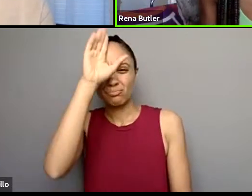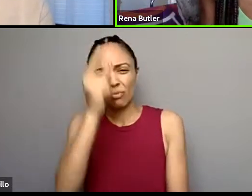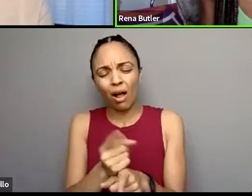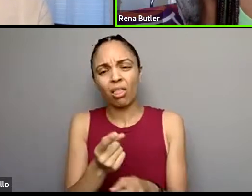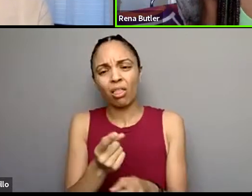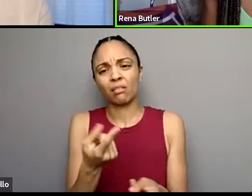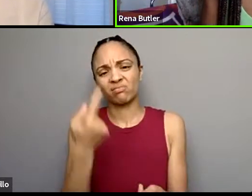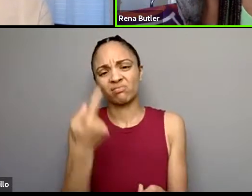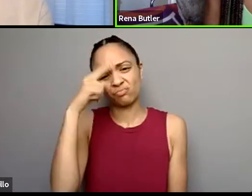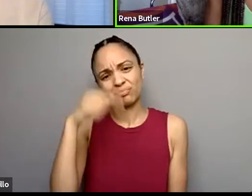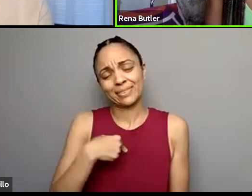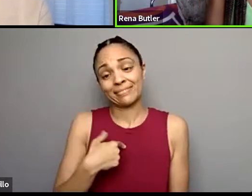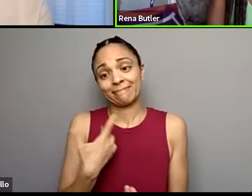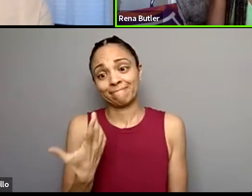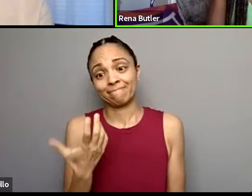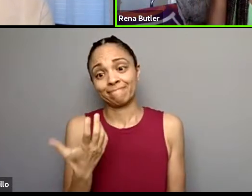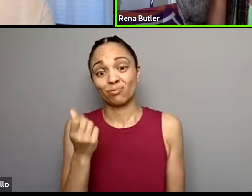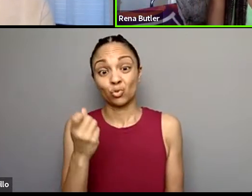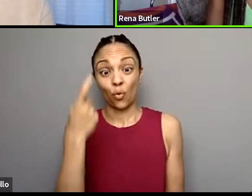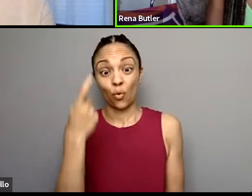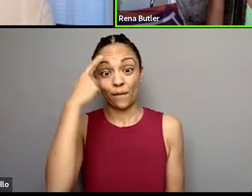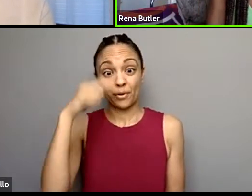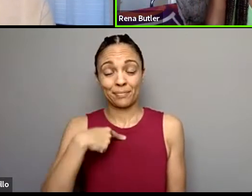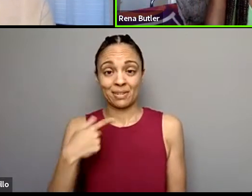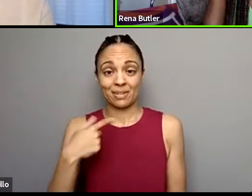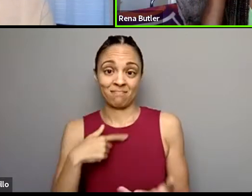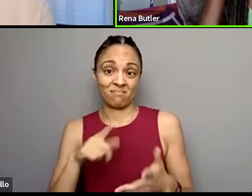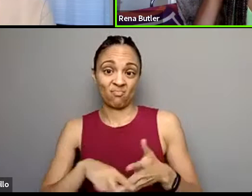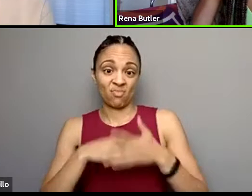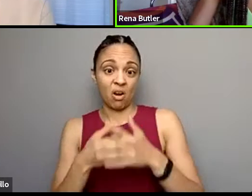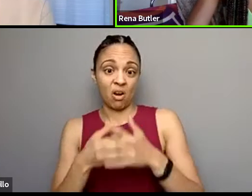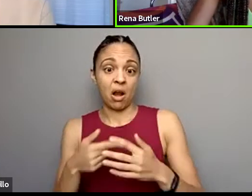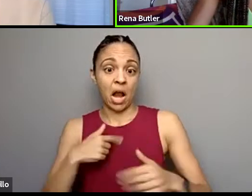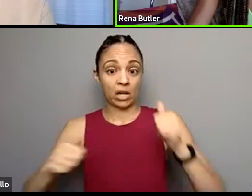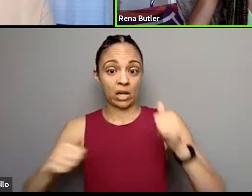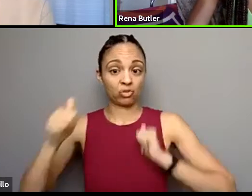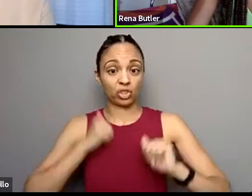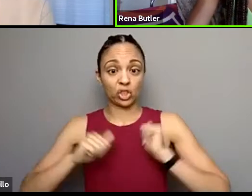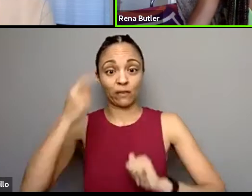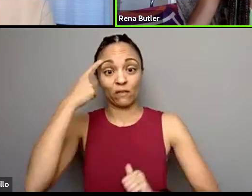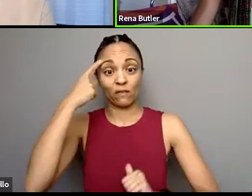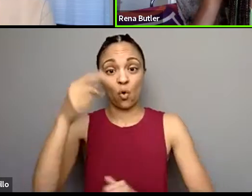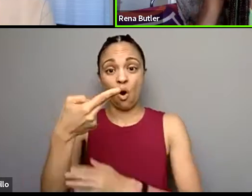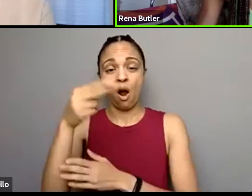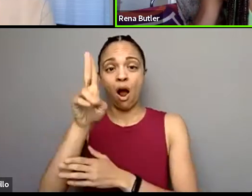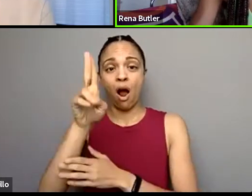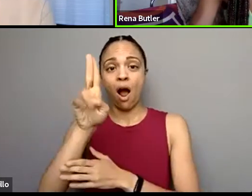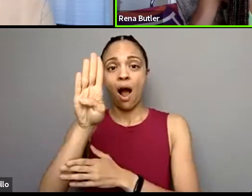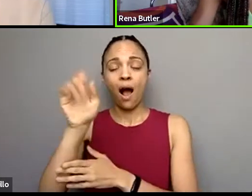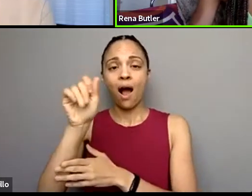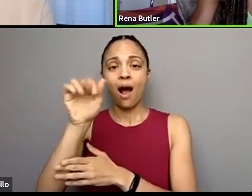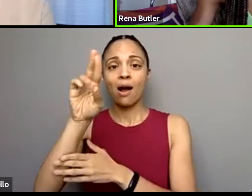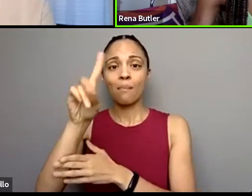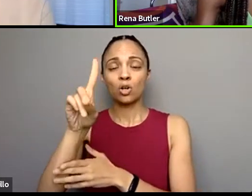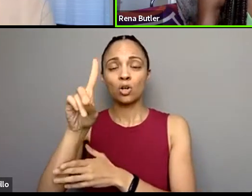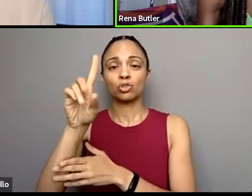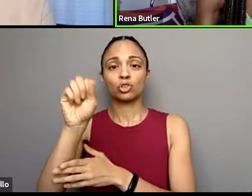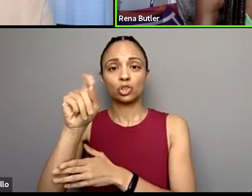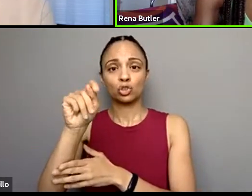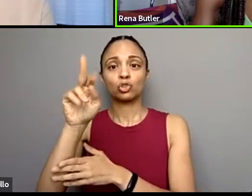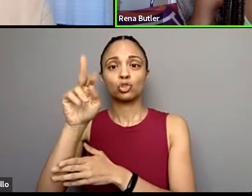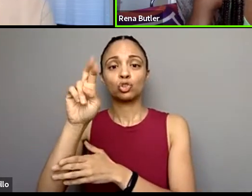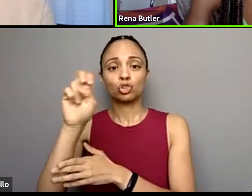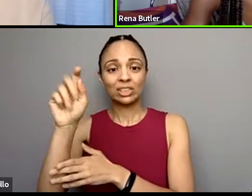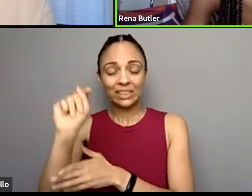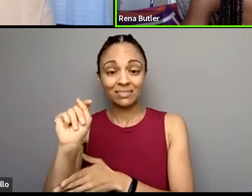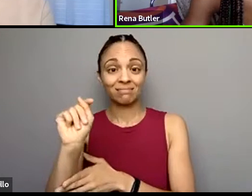eyes. And so then I auditioned for Hubbard Street, and that happened almost immediately. And so I went